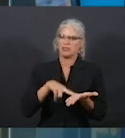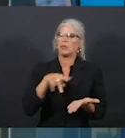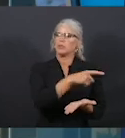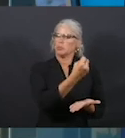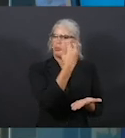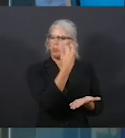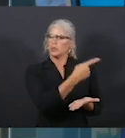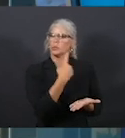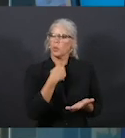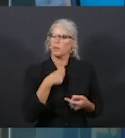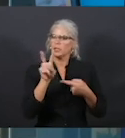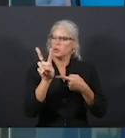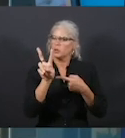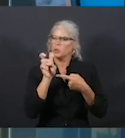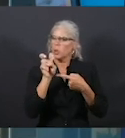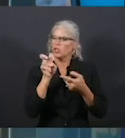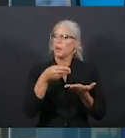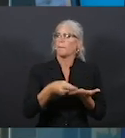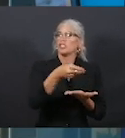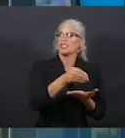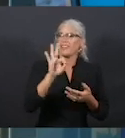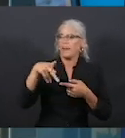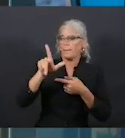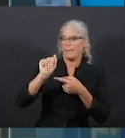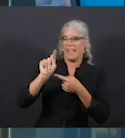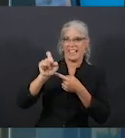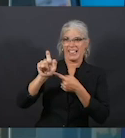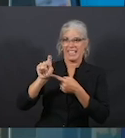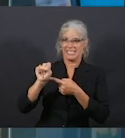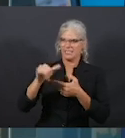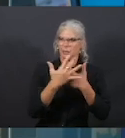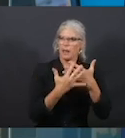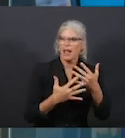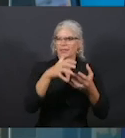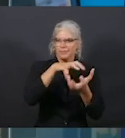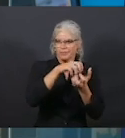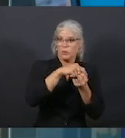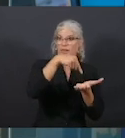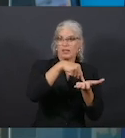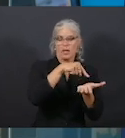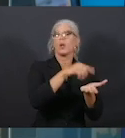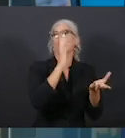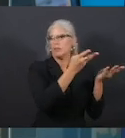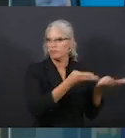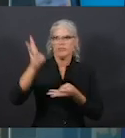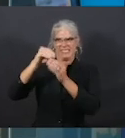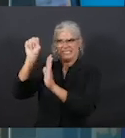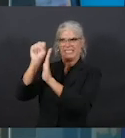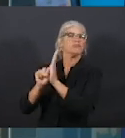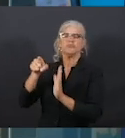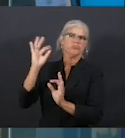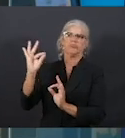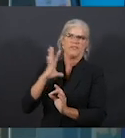200 purchased platelets that are going to be coming into the state. He feels that they're in a really good location. They are able to start getting